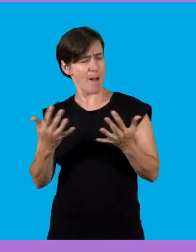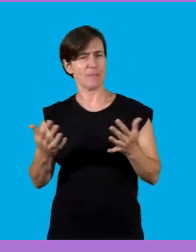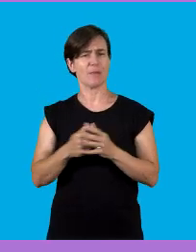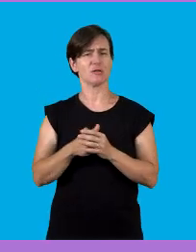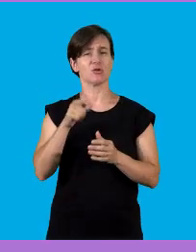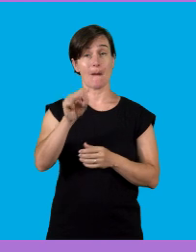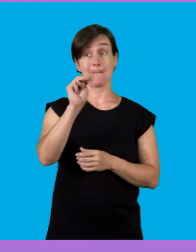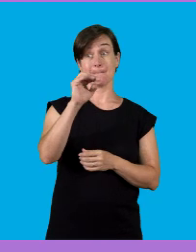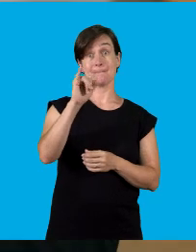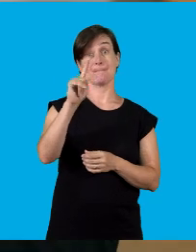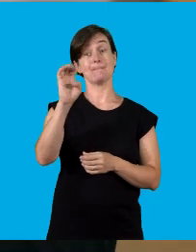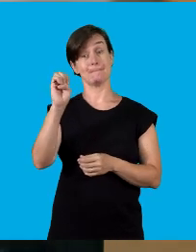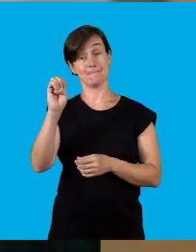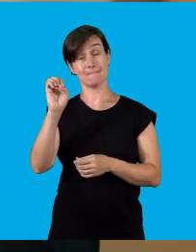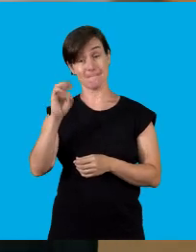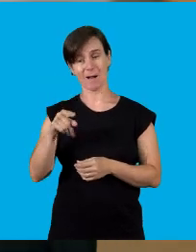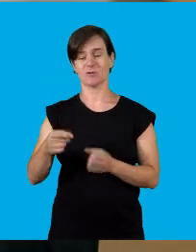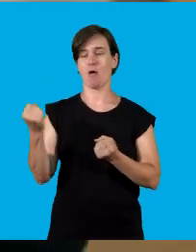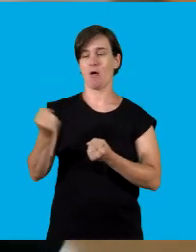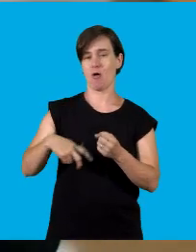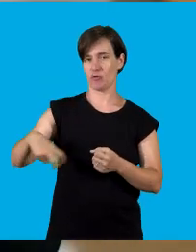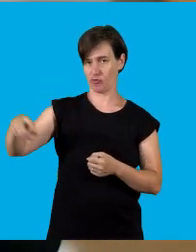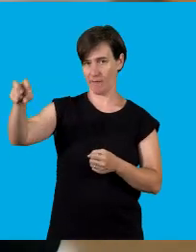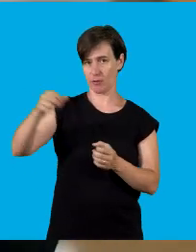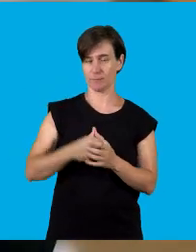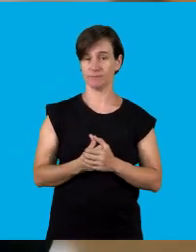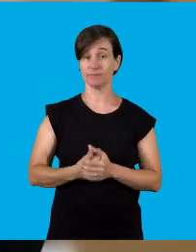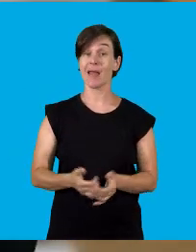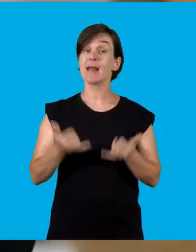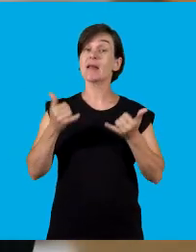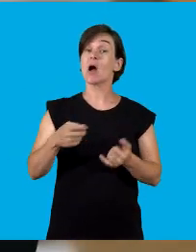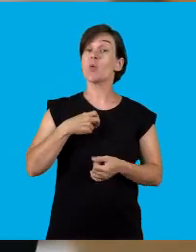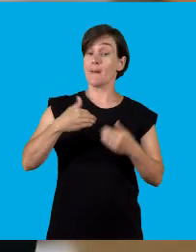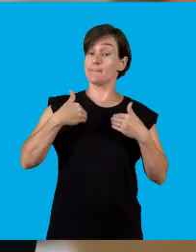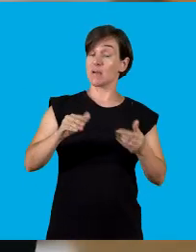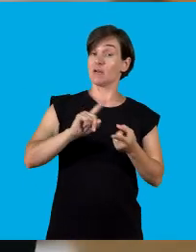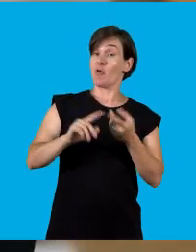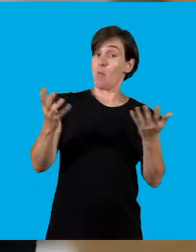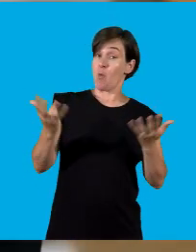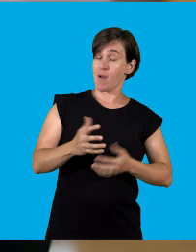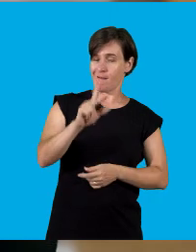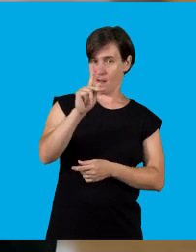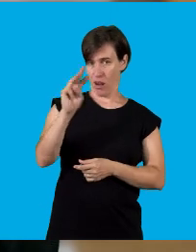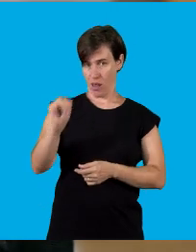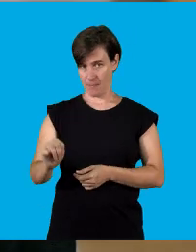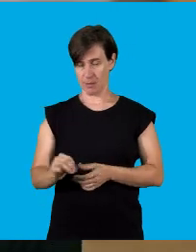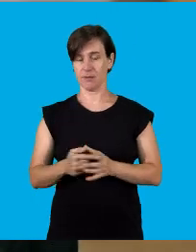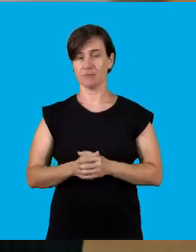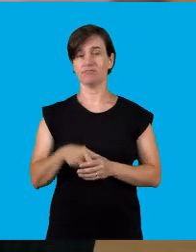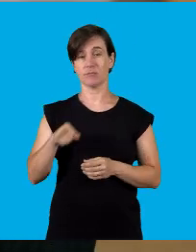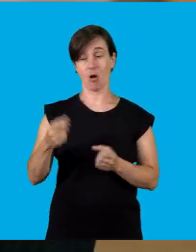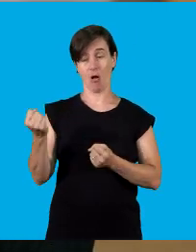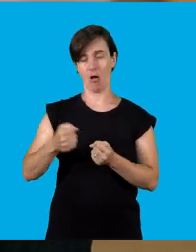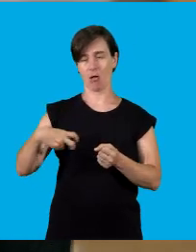miles this car traveled. Okay, so now, can you see, we are working with kilometers, and we said the car traveled